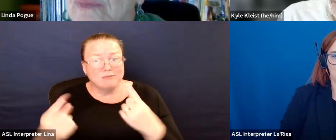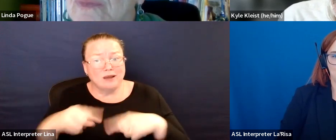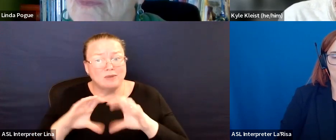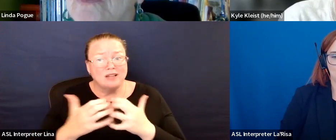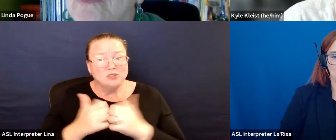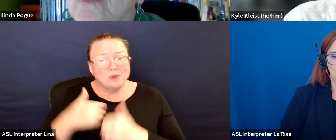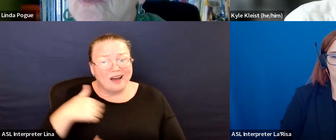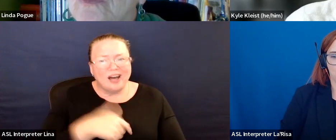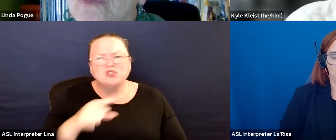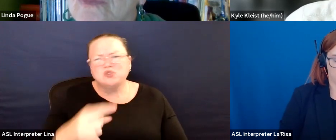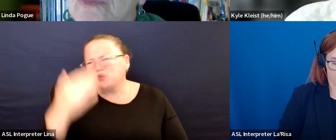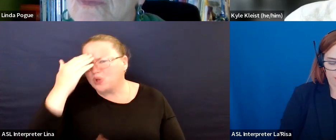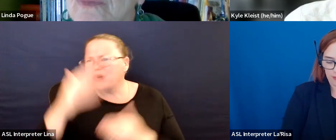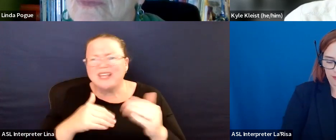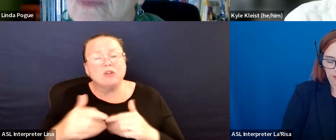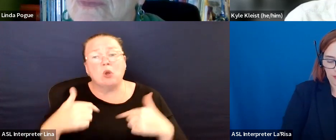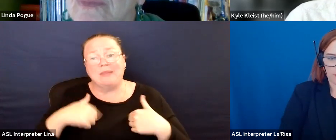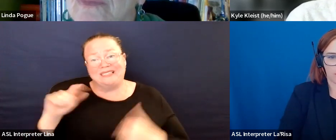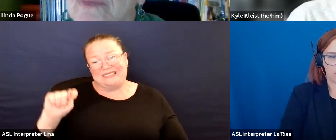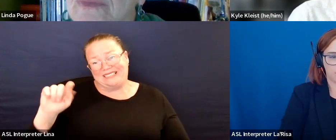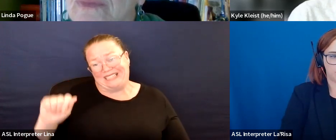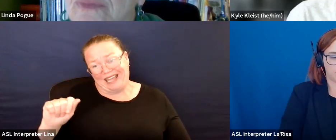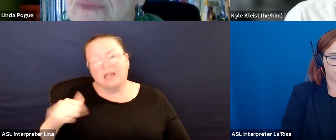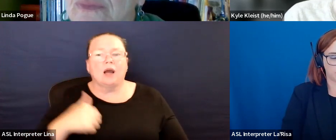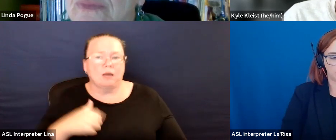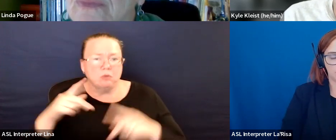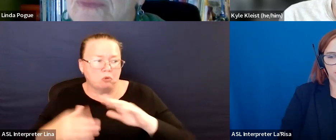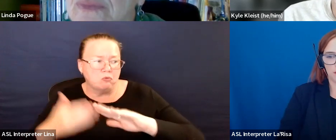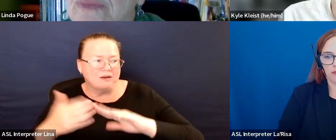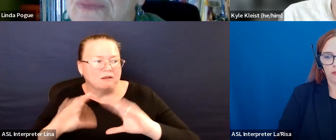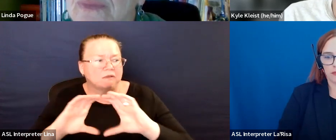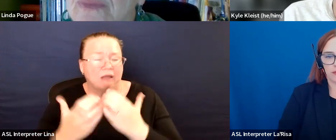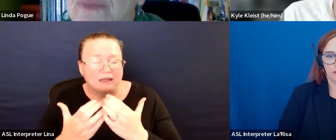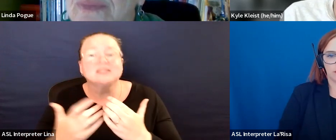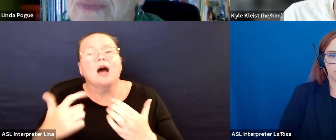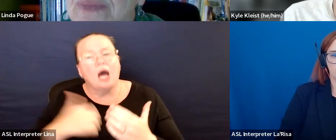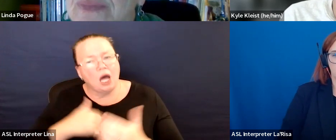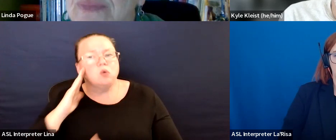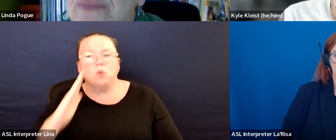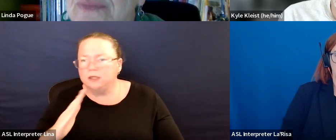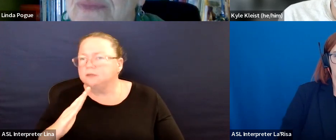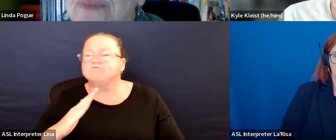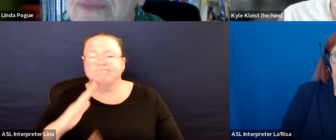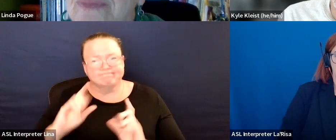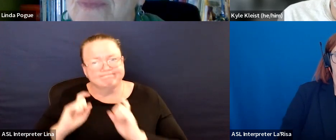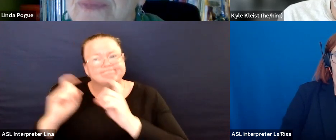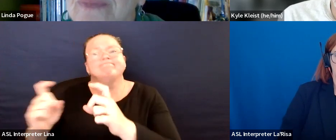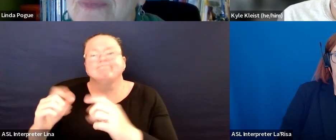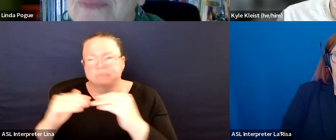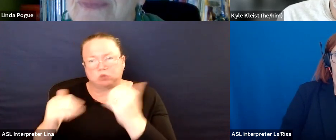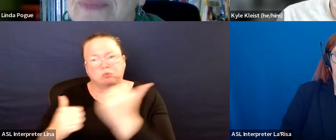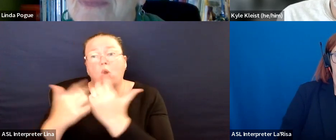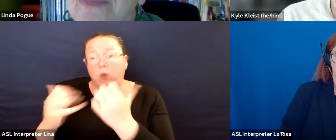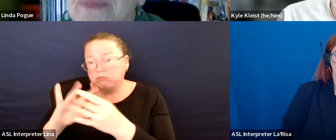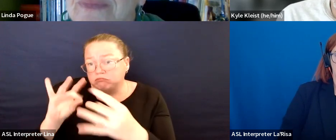us because, you know, even though I am the TA or the one that's running the class, I will absolutely hand it off to a peer supporter if they want to